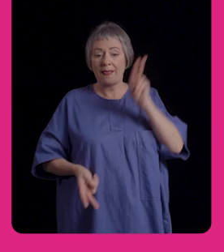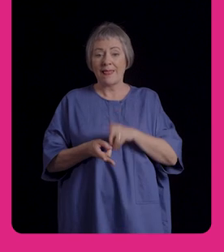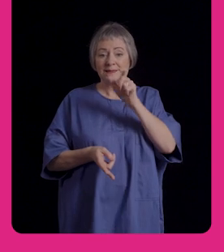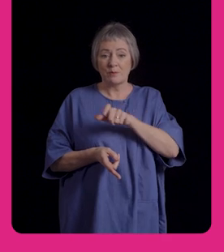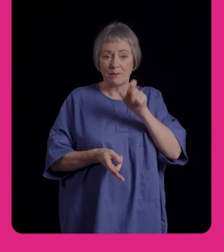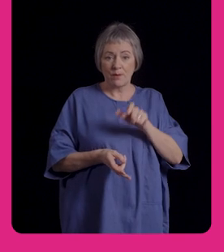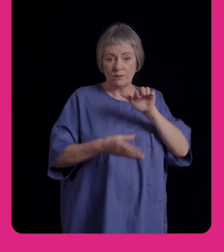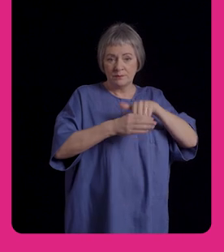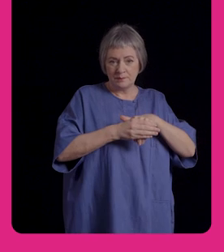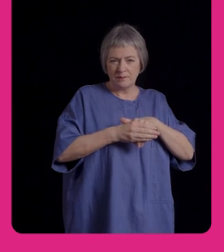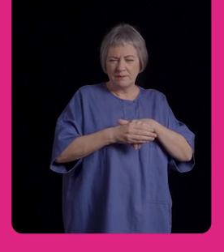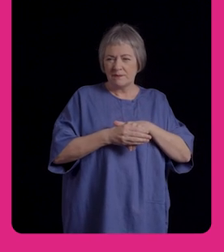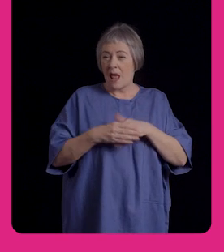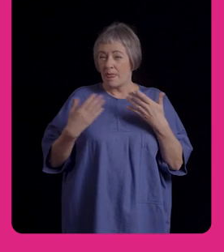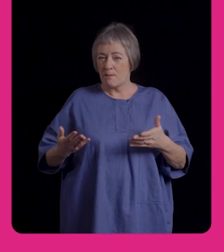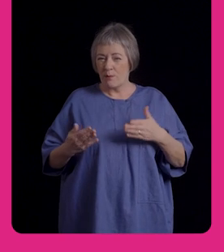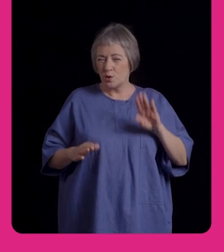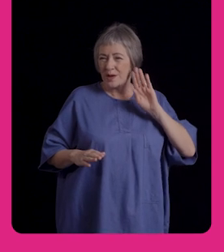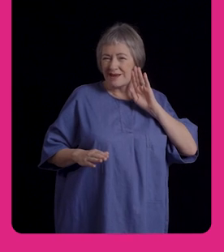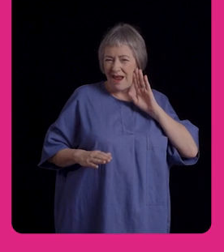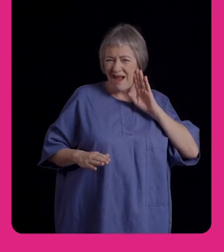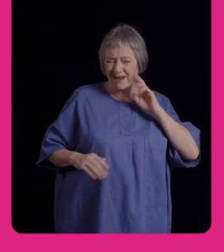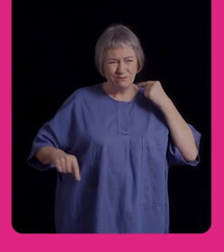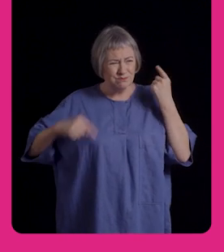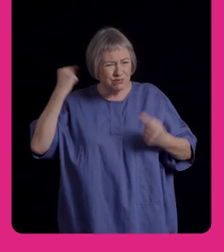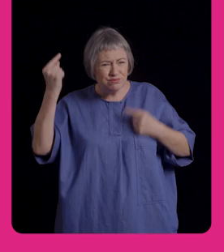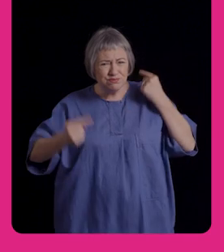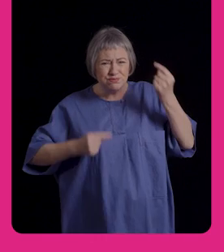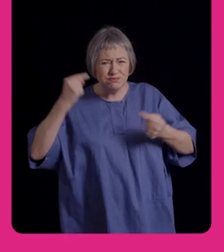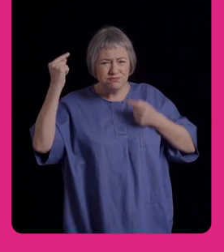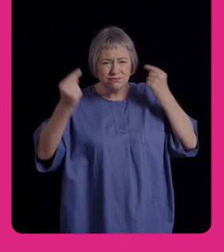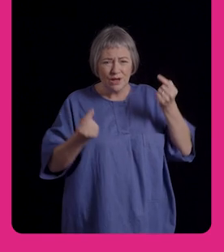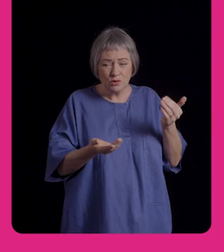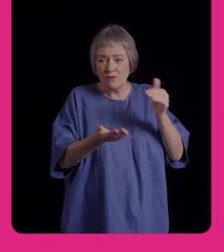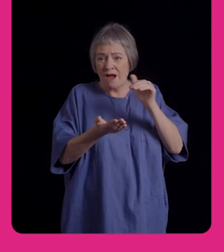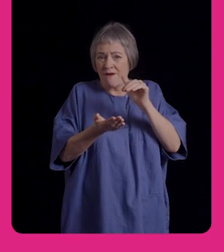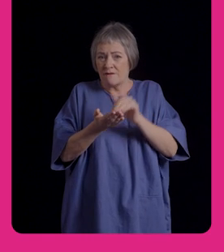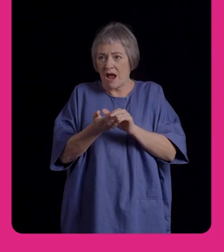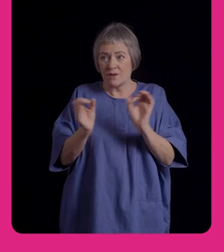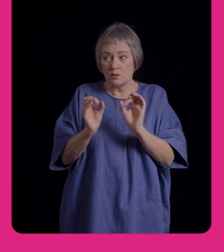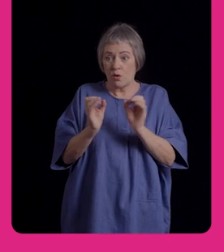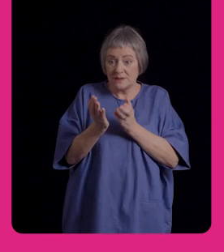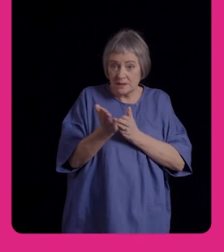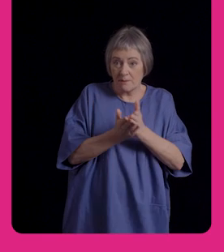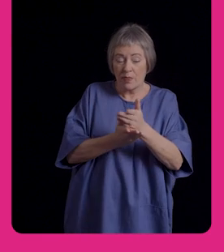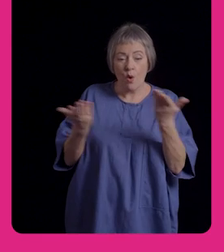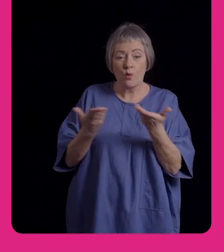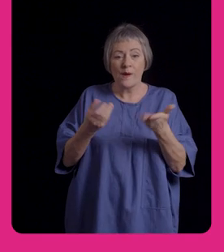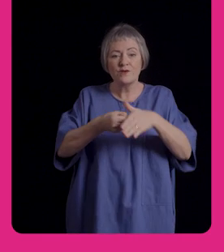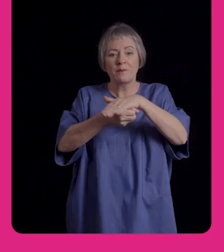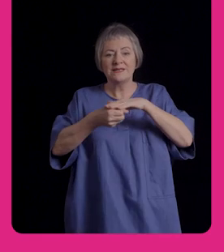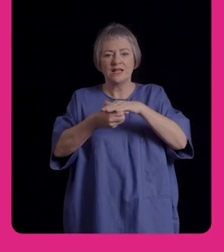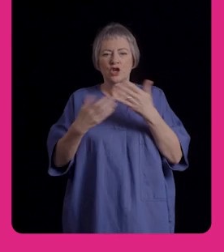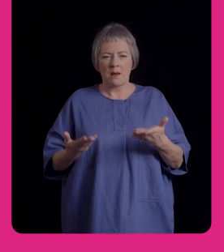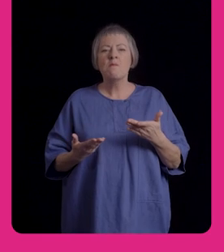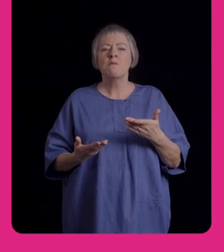moment, you can hear clattering at the like you've only just arrived down, so there's no one coming through where you are right now. But